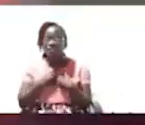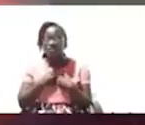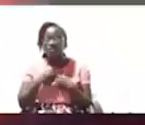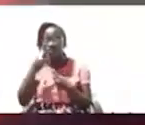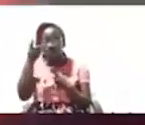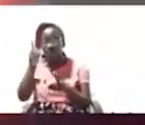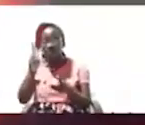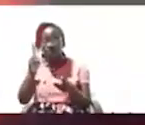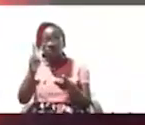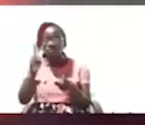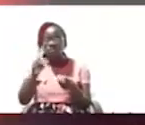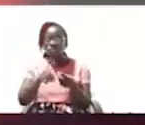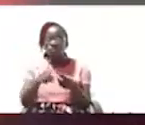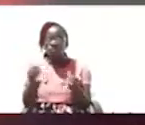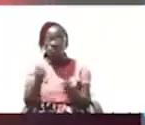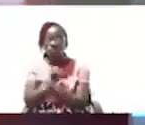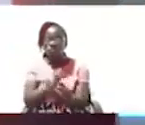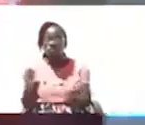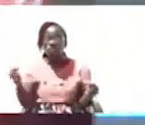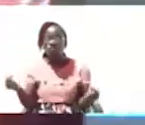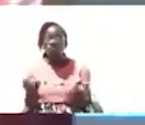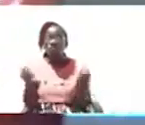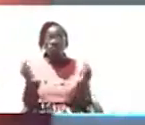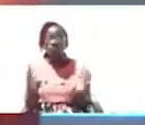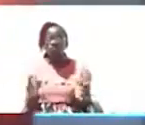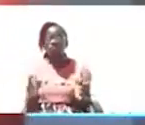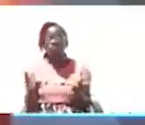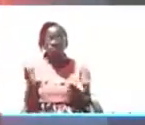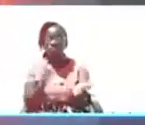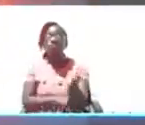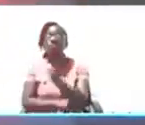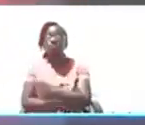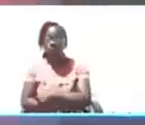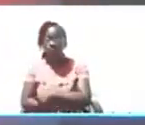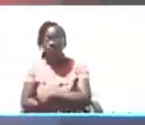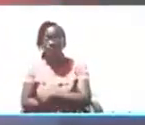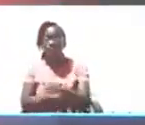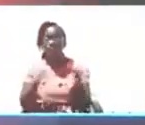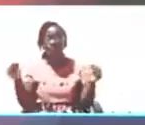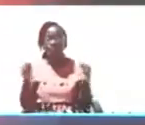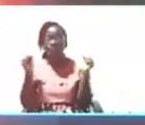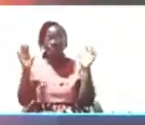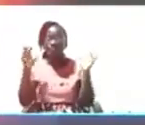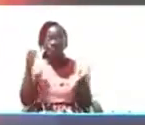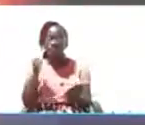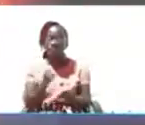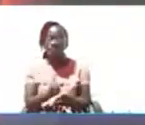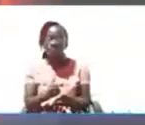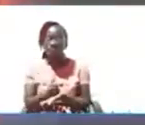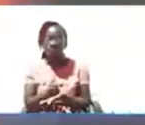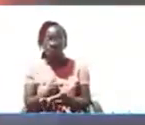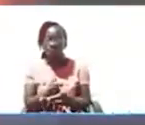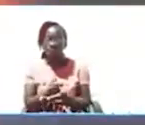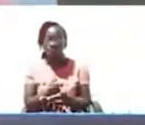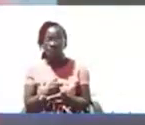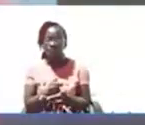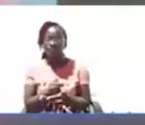to get out of your chains is today. Oh, hallelujah. Amen.